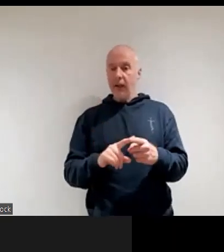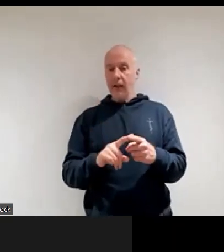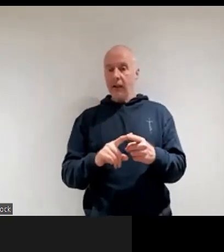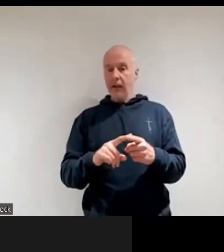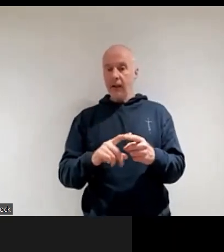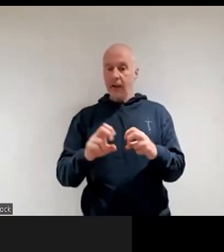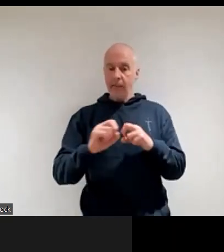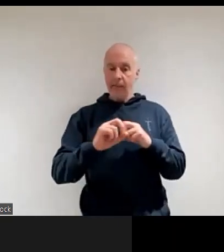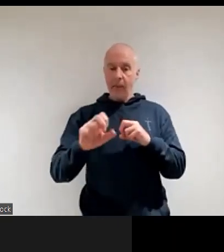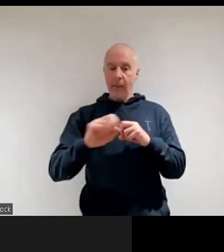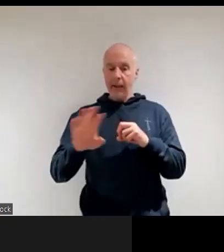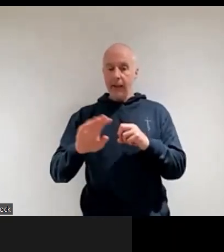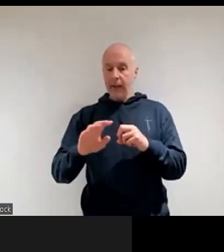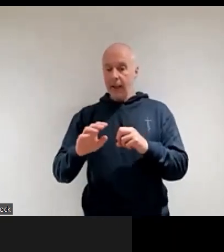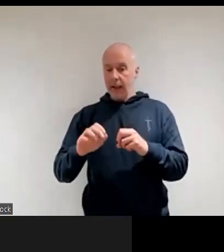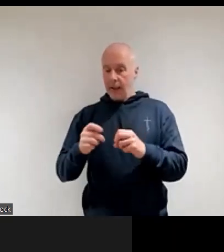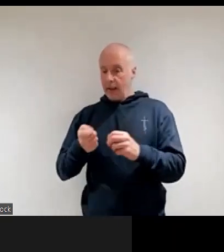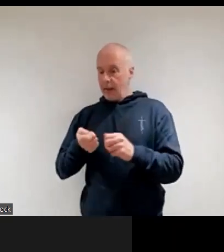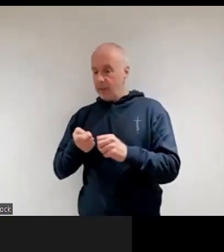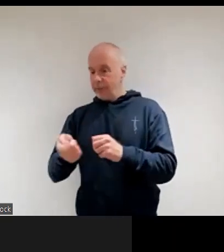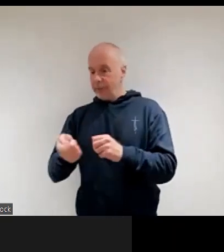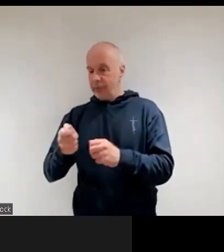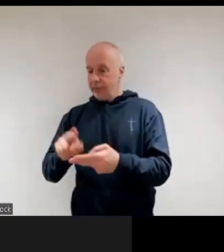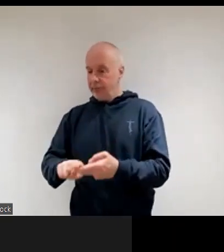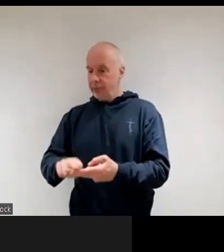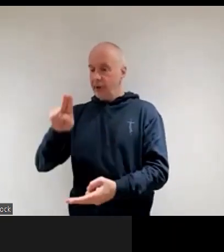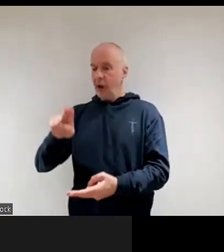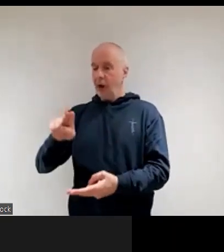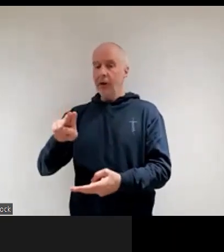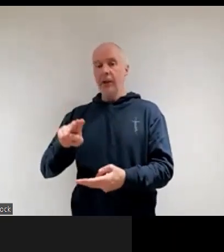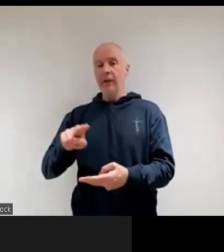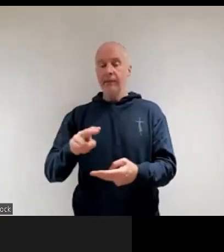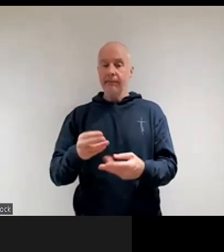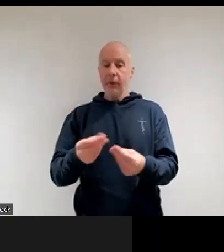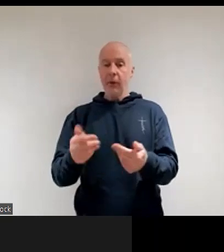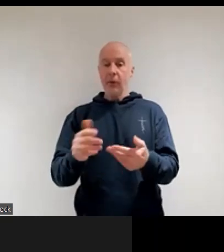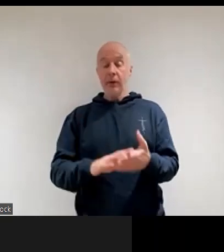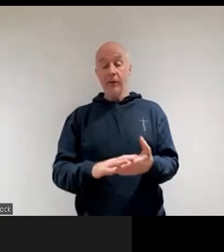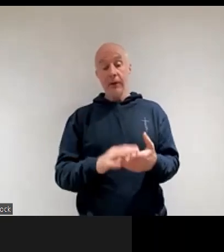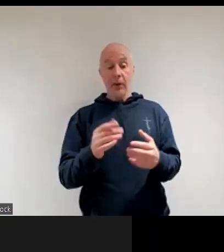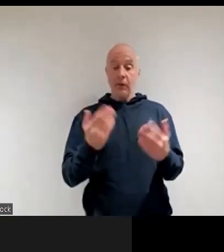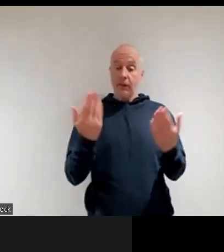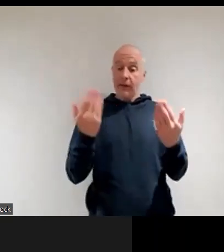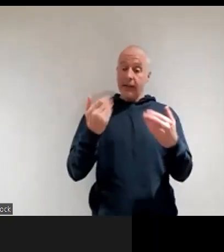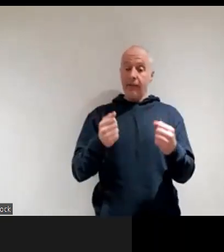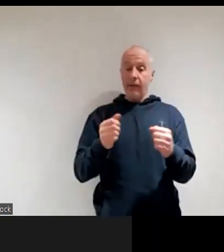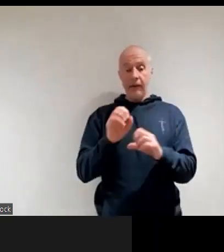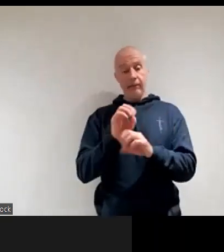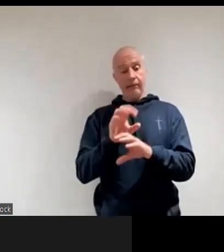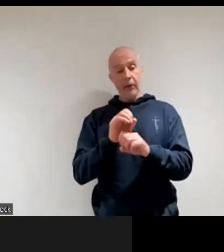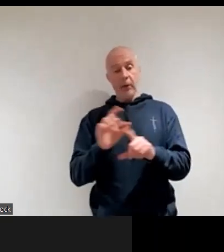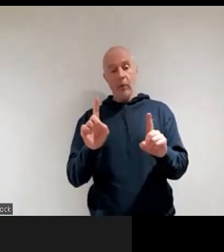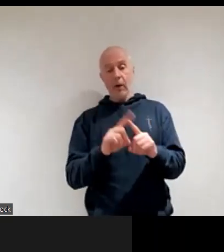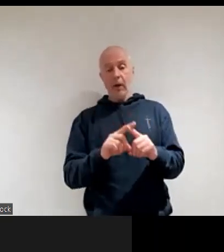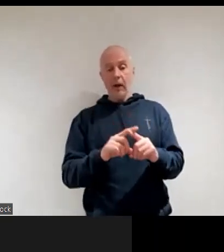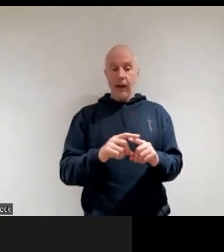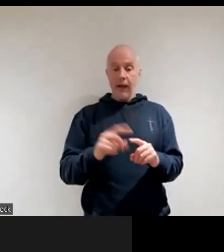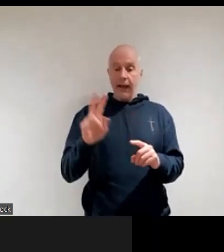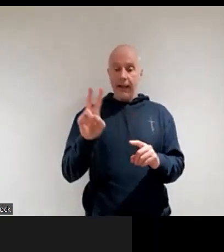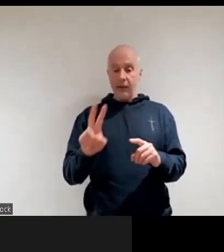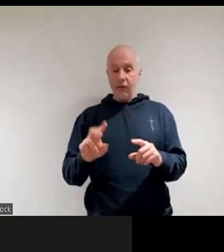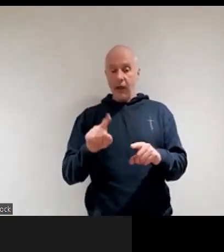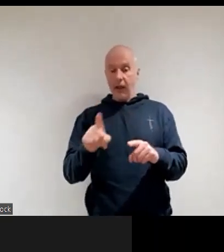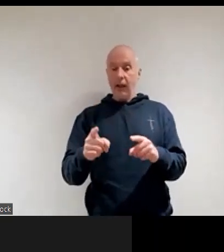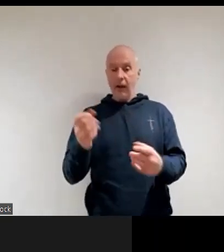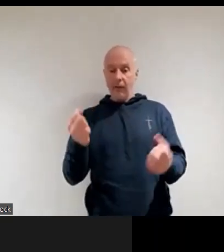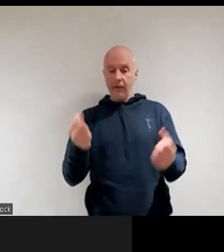come as no surprise to you this evening, ladies and gentlemen, that this evening's talk is on the topic of electric vehicle charging. So with